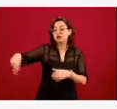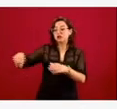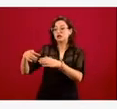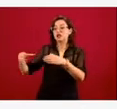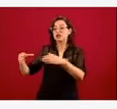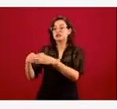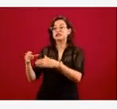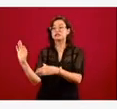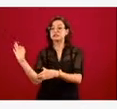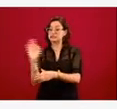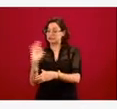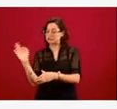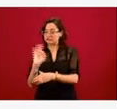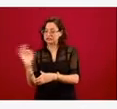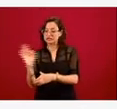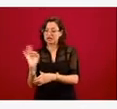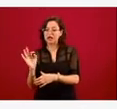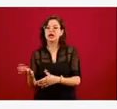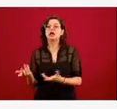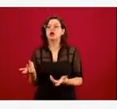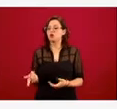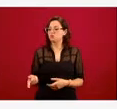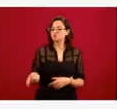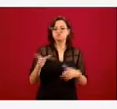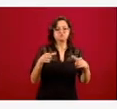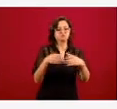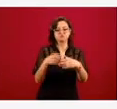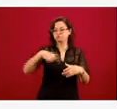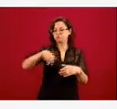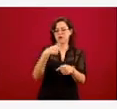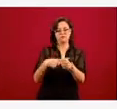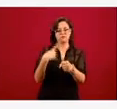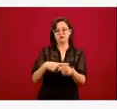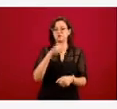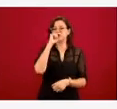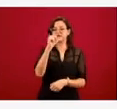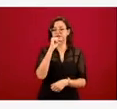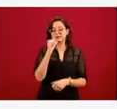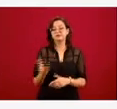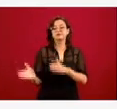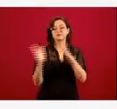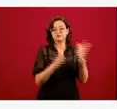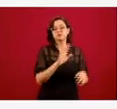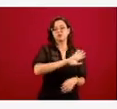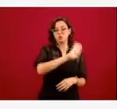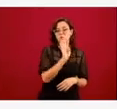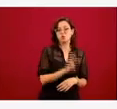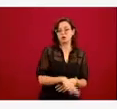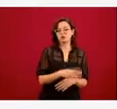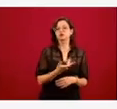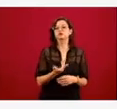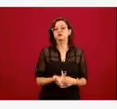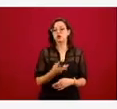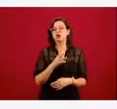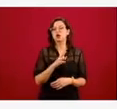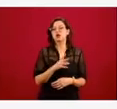We have 12,340 suspect cases. We have